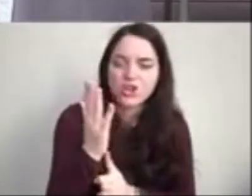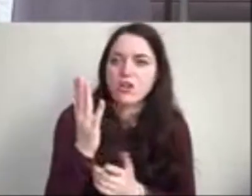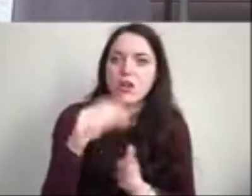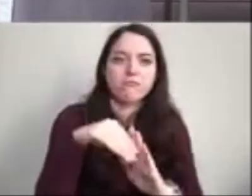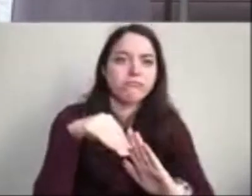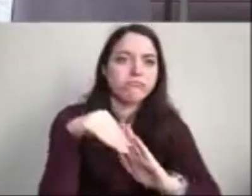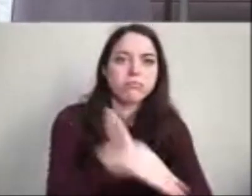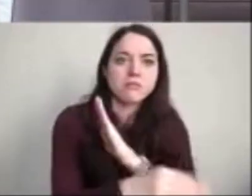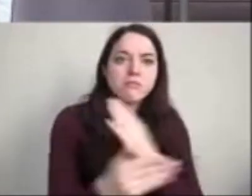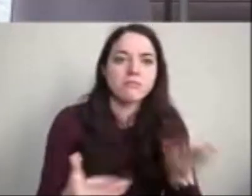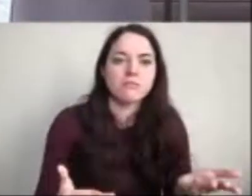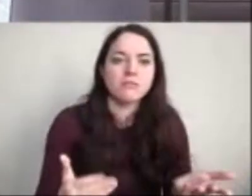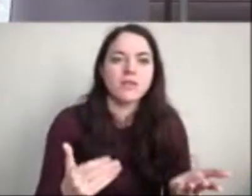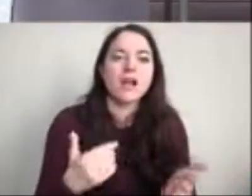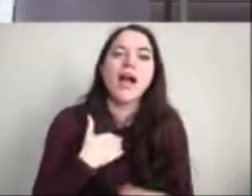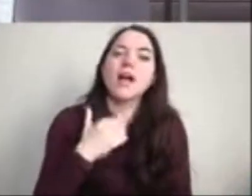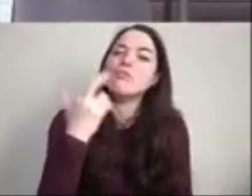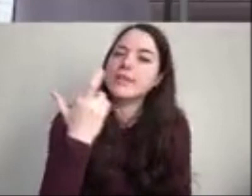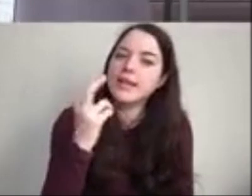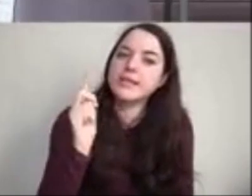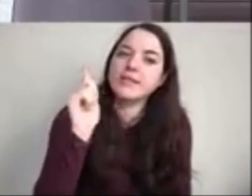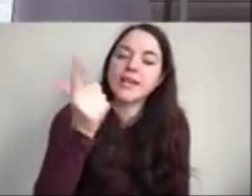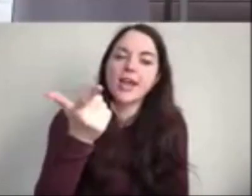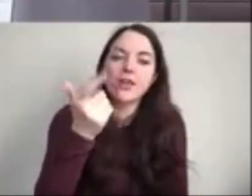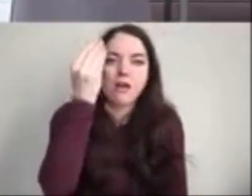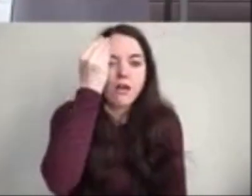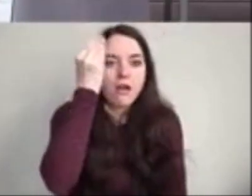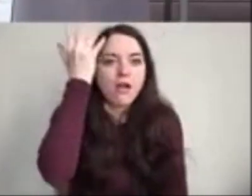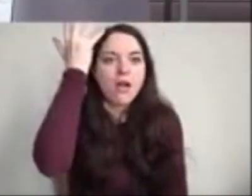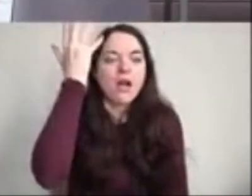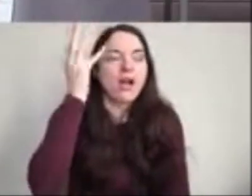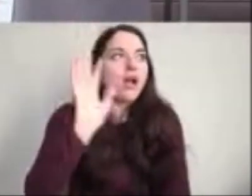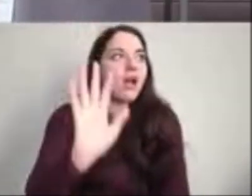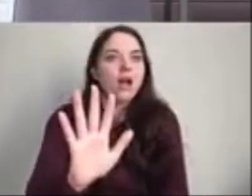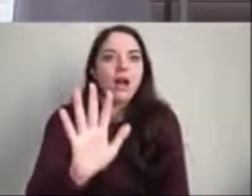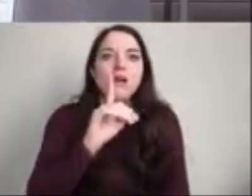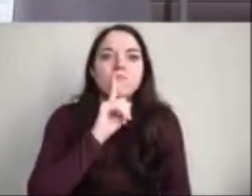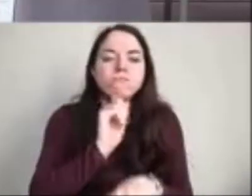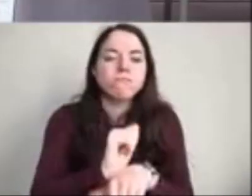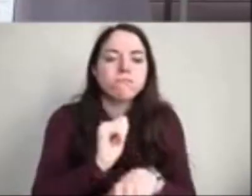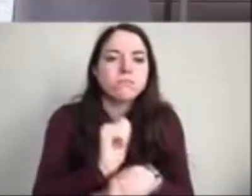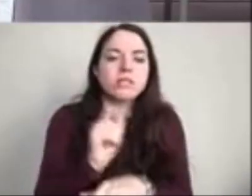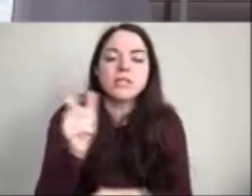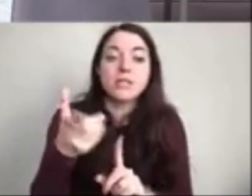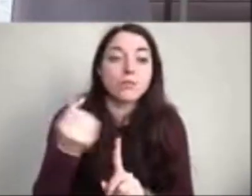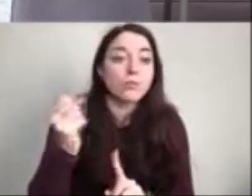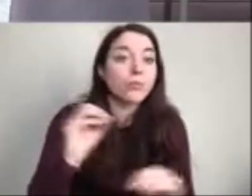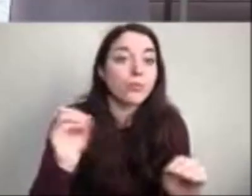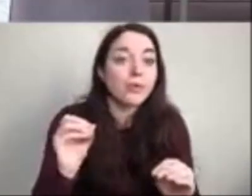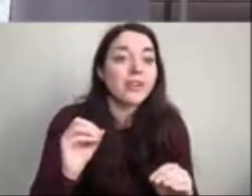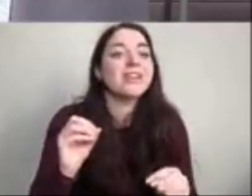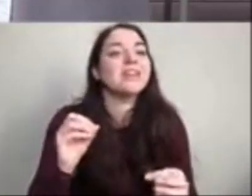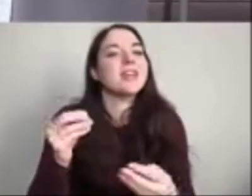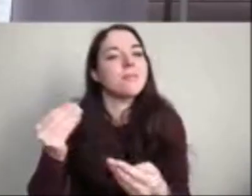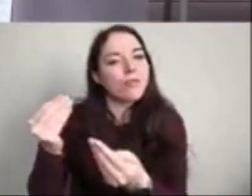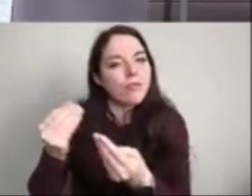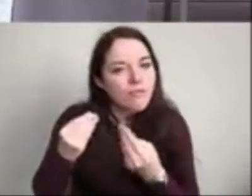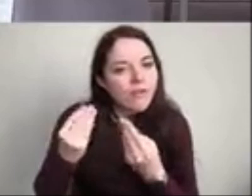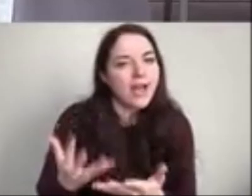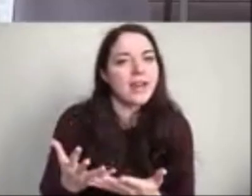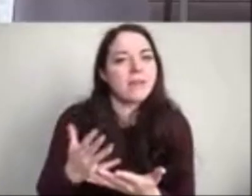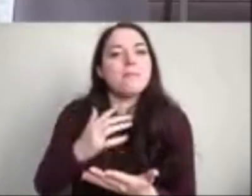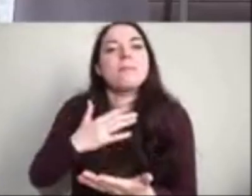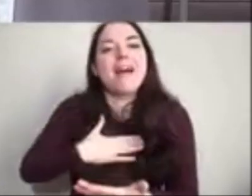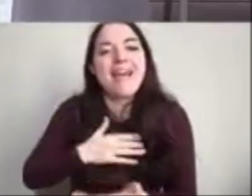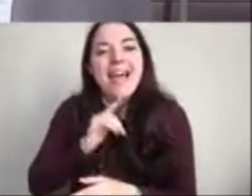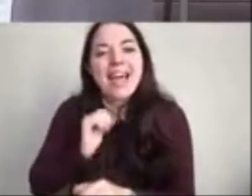I realized he didn't take it away from me. He gave me what my purpose was. My purpose was